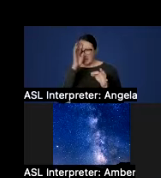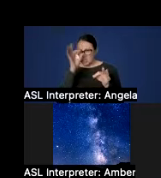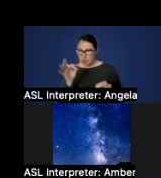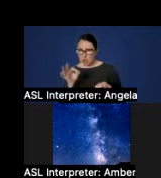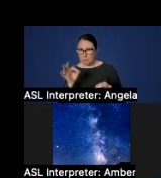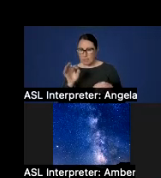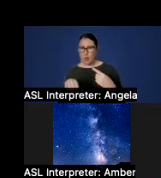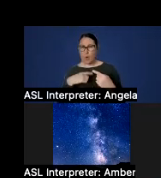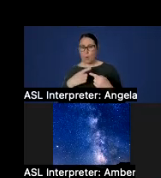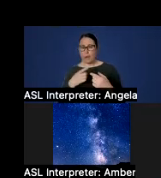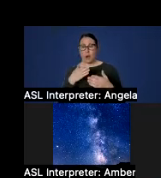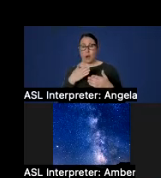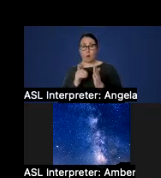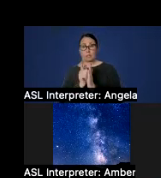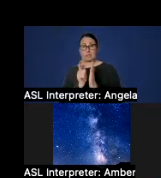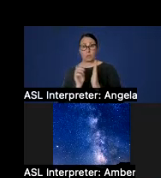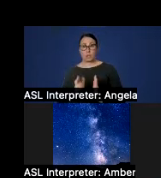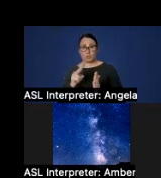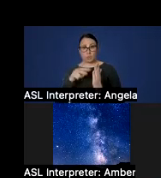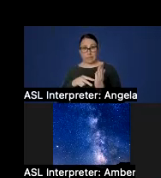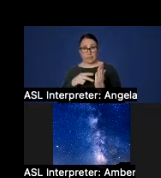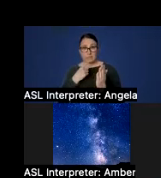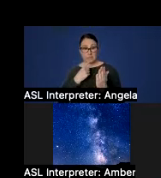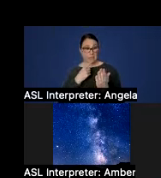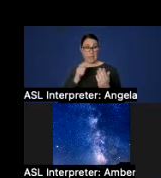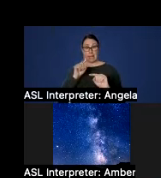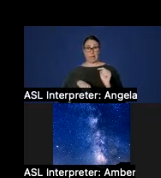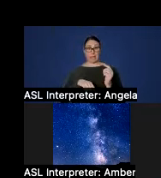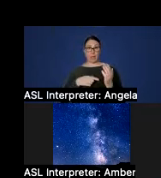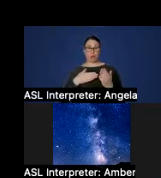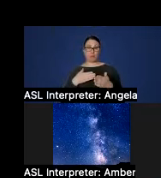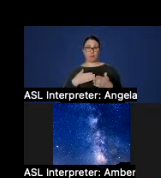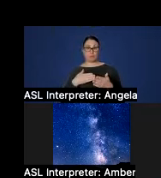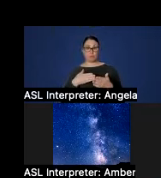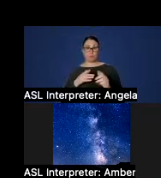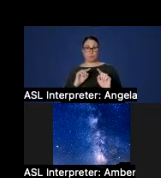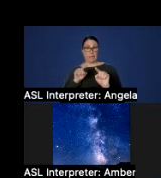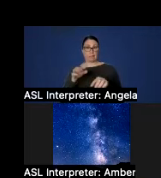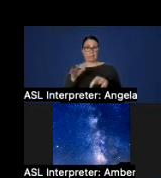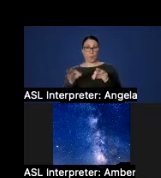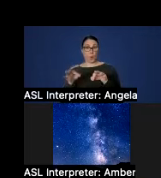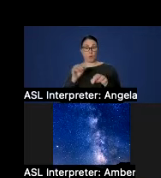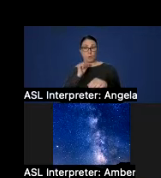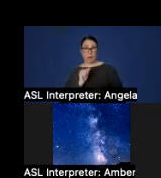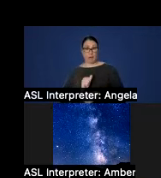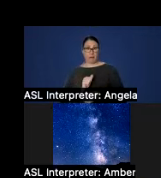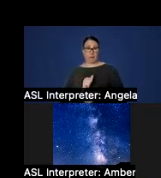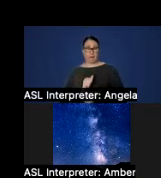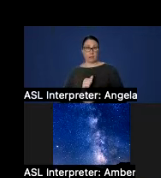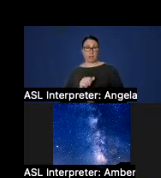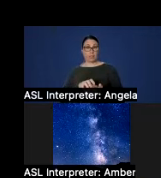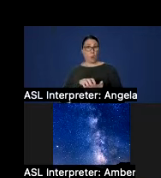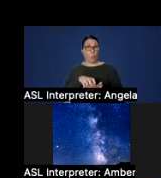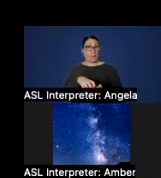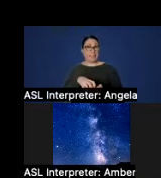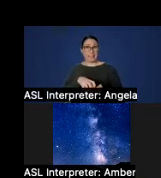prosecutor reads, she's going to say, I can't prosecute this, or he's going to say, this is, you know, a weak police report. I'm